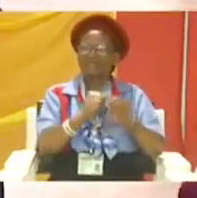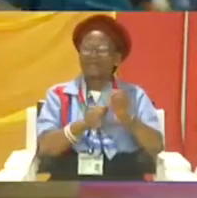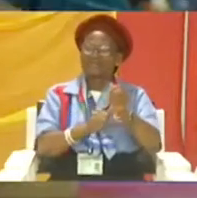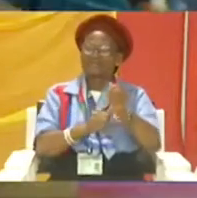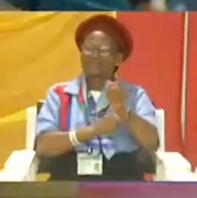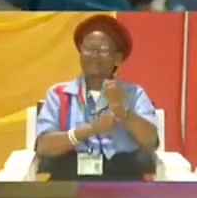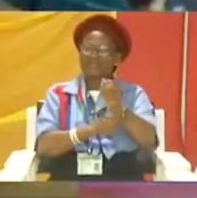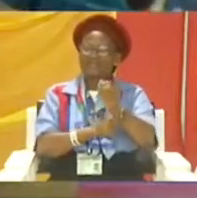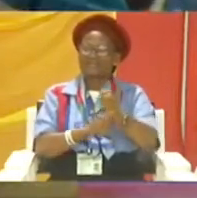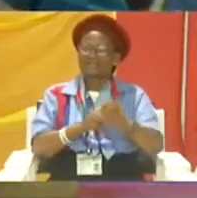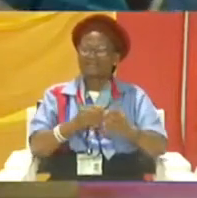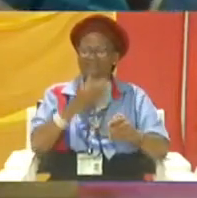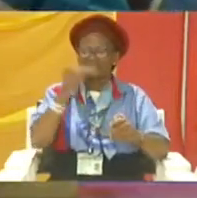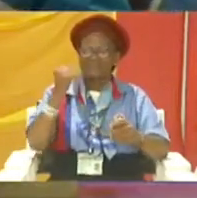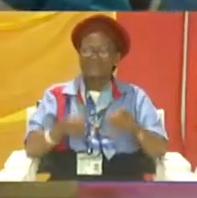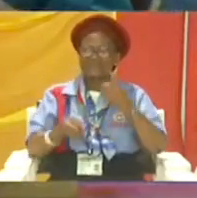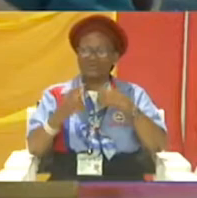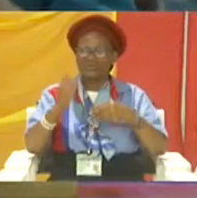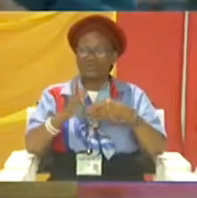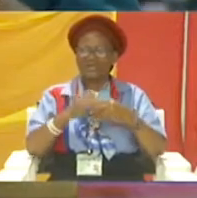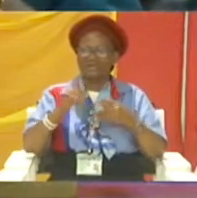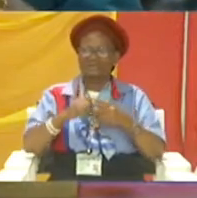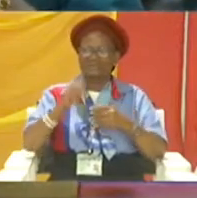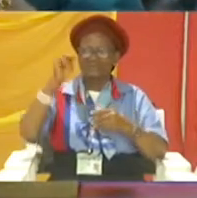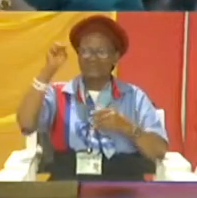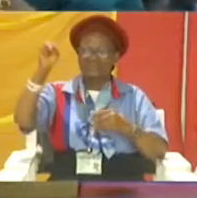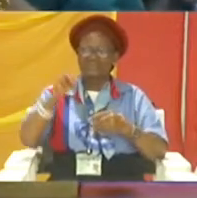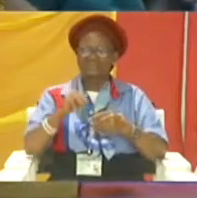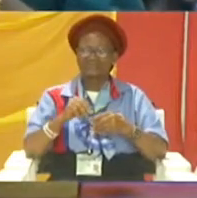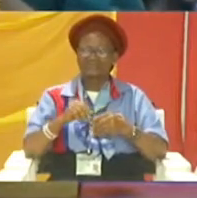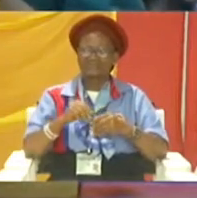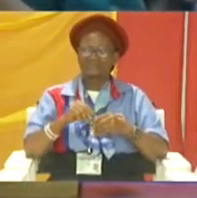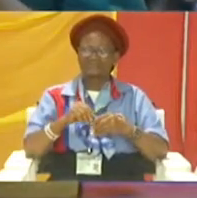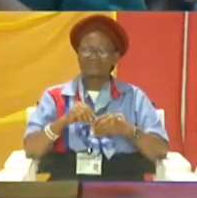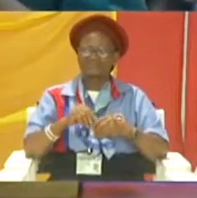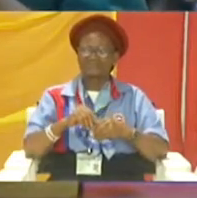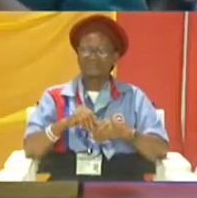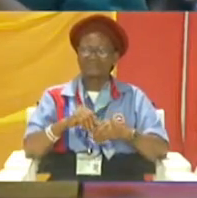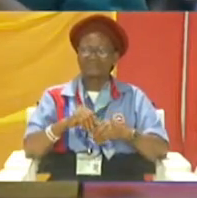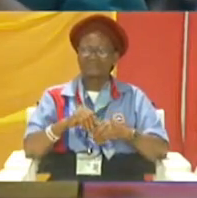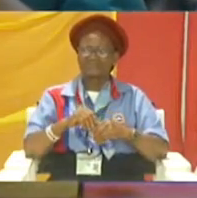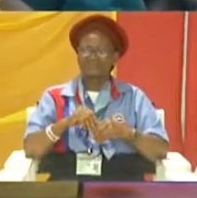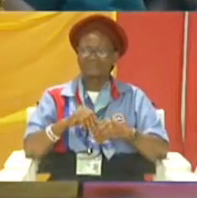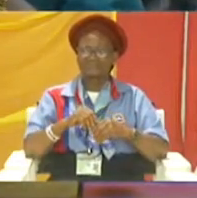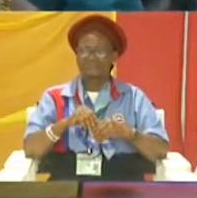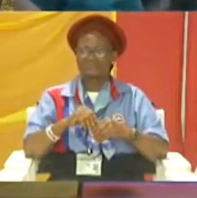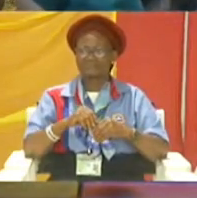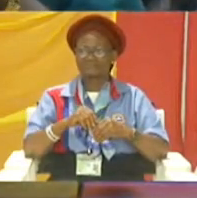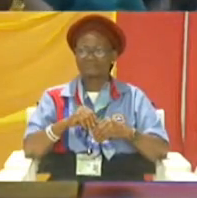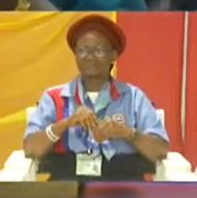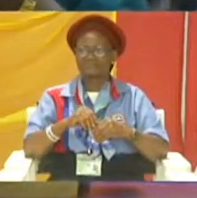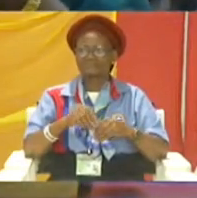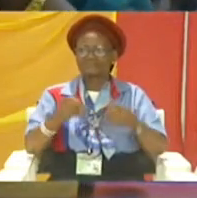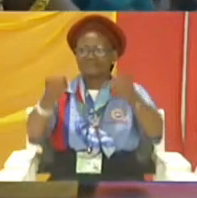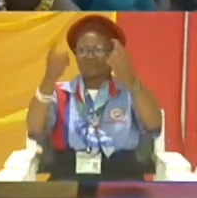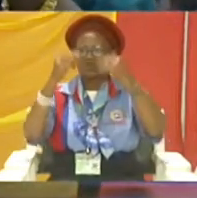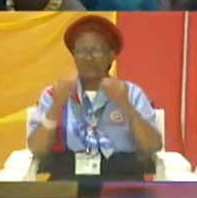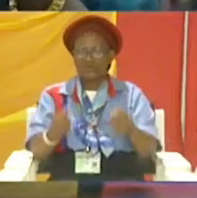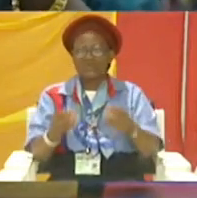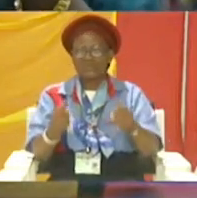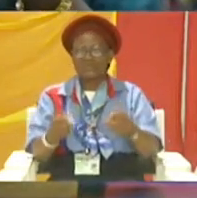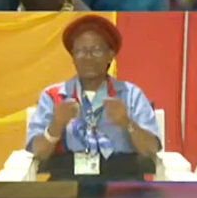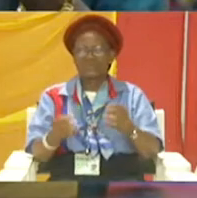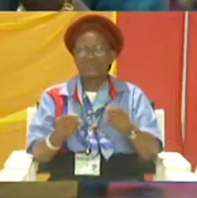up your mind at that time, you better come quickly now.